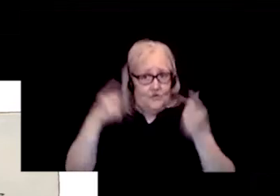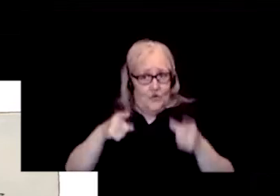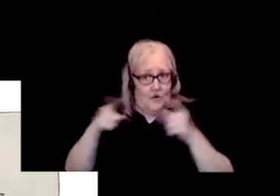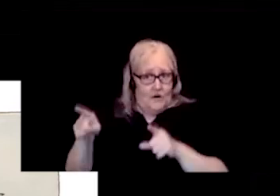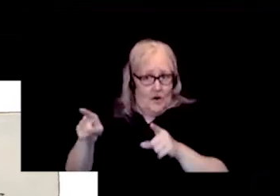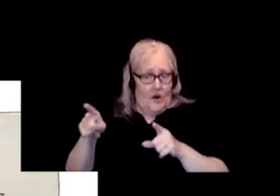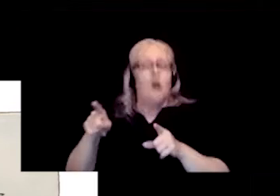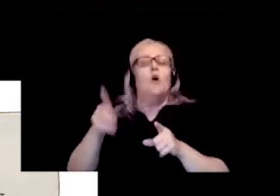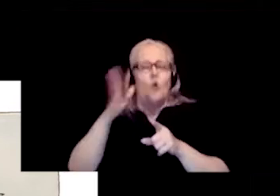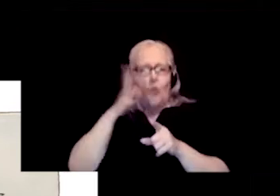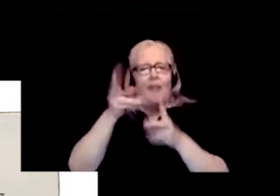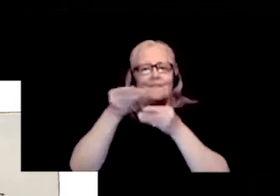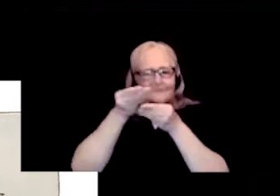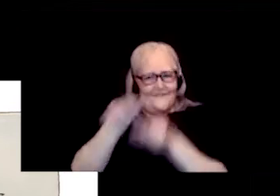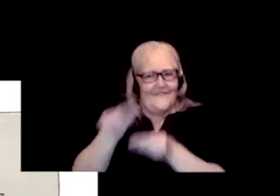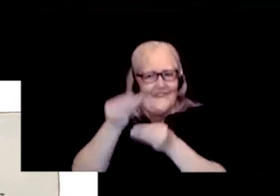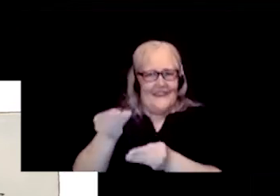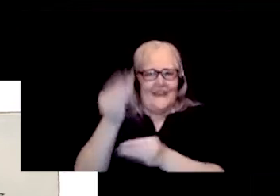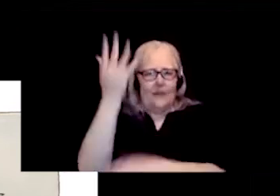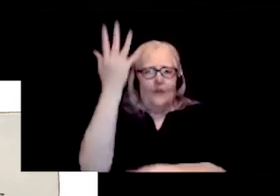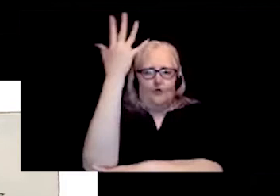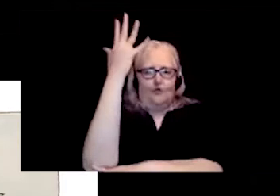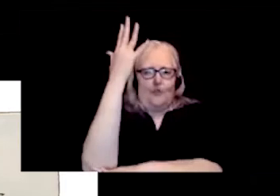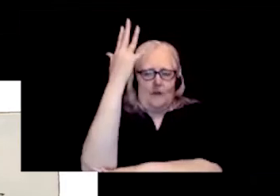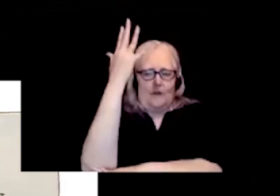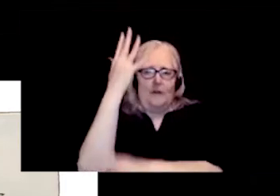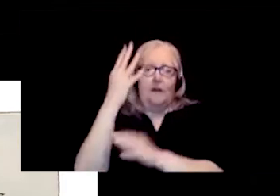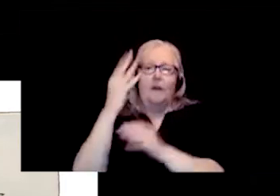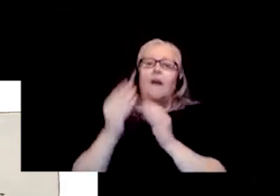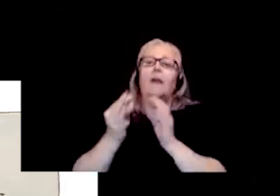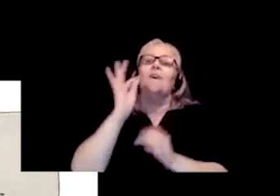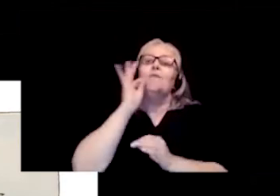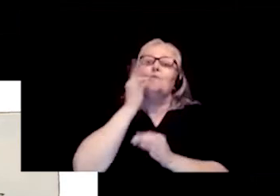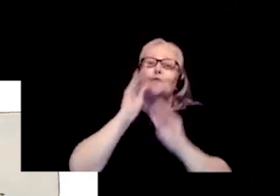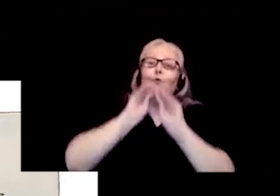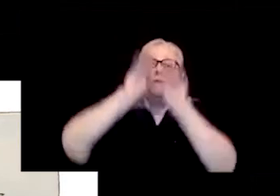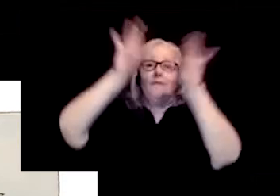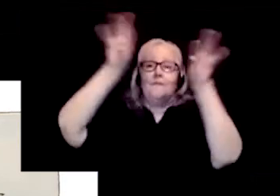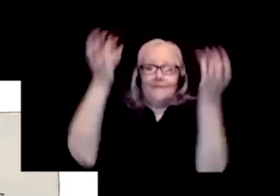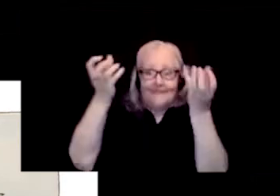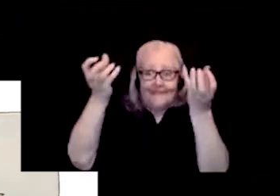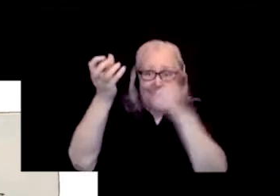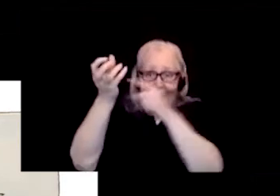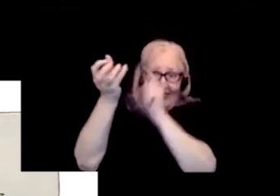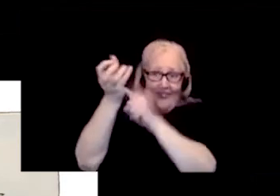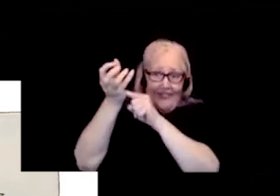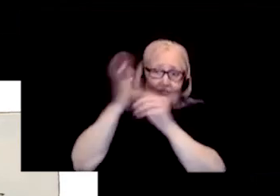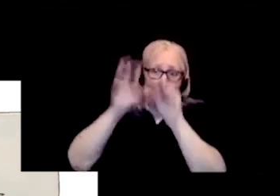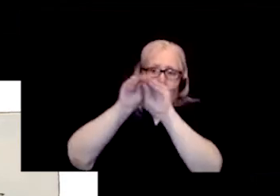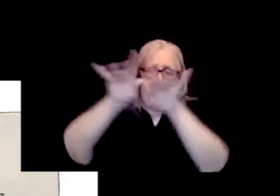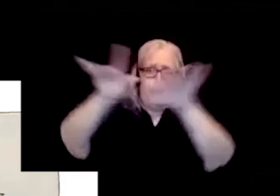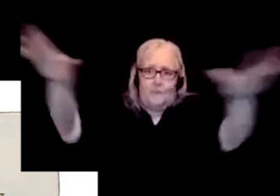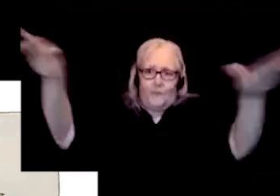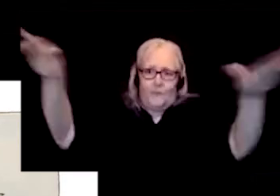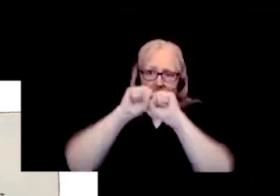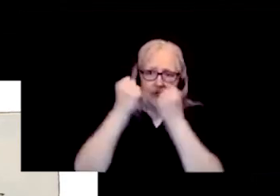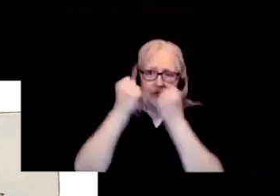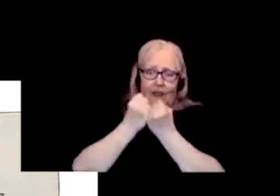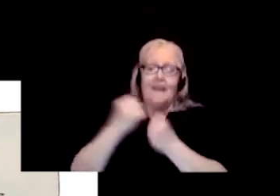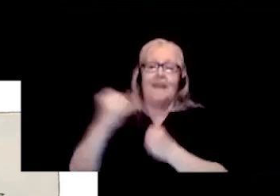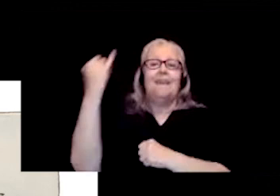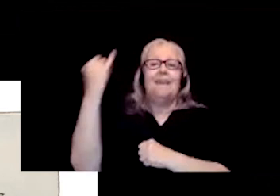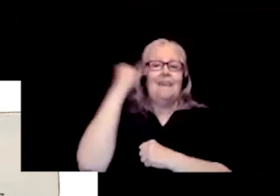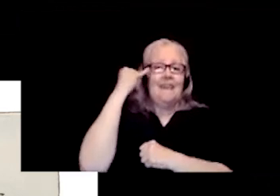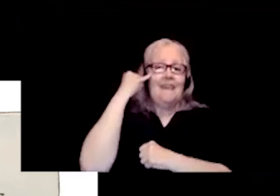the tree, yielding fruit which permeates throughout our society. But if the tree of health is rooted in